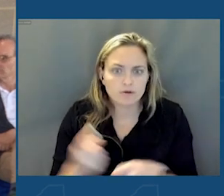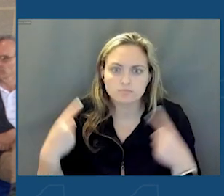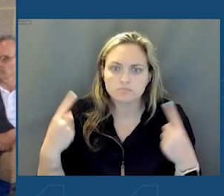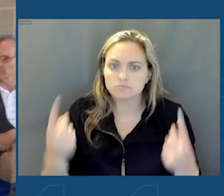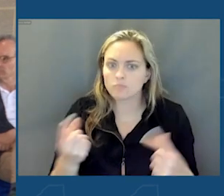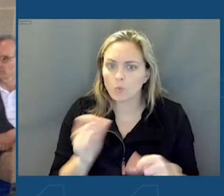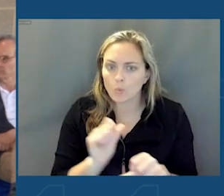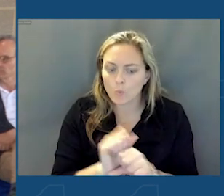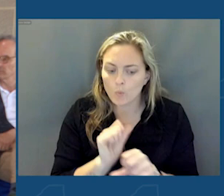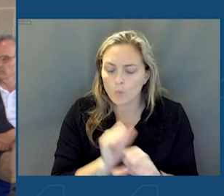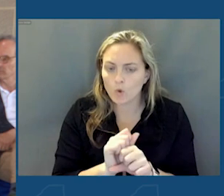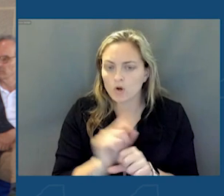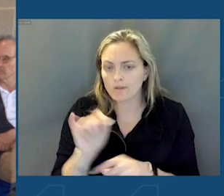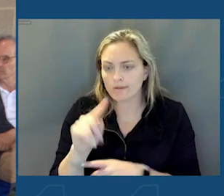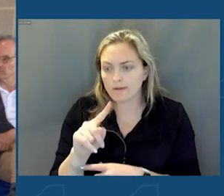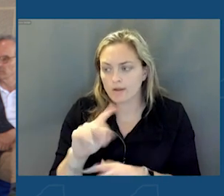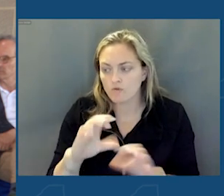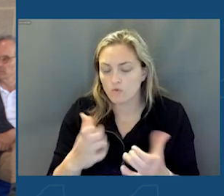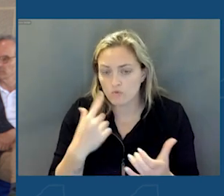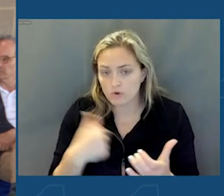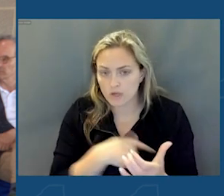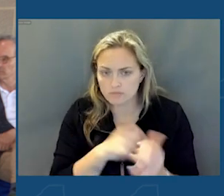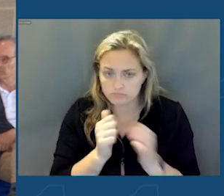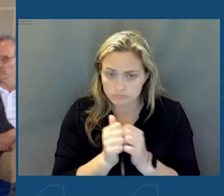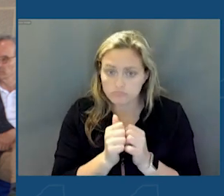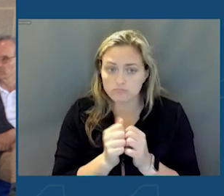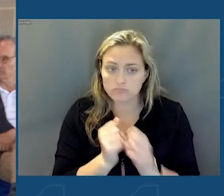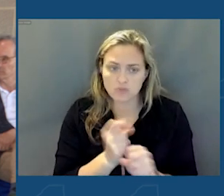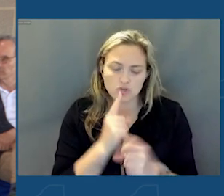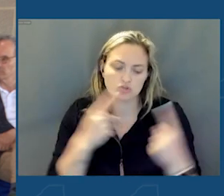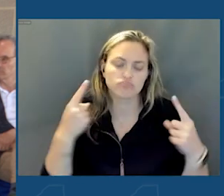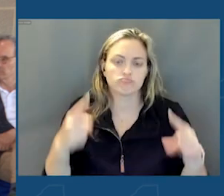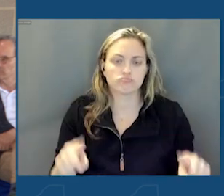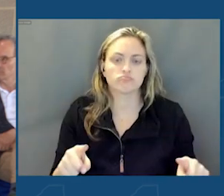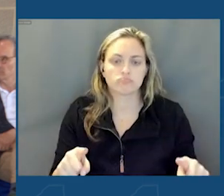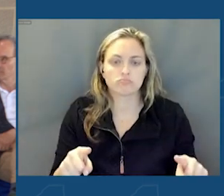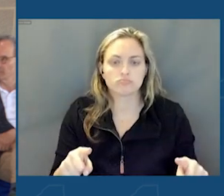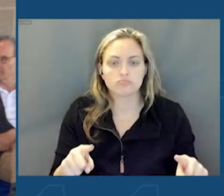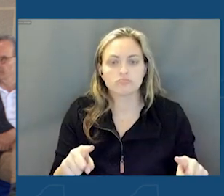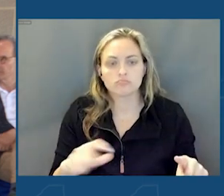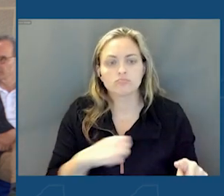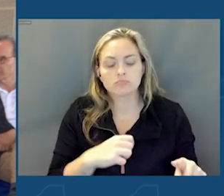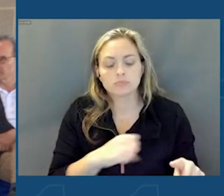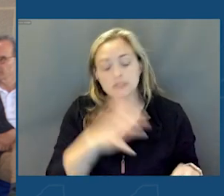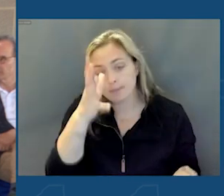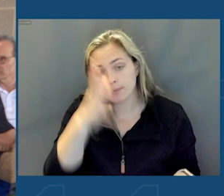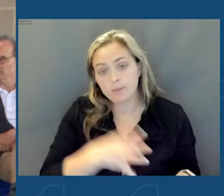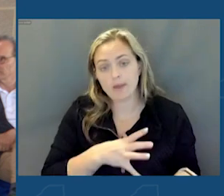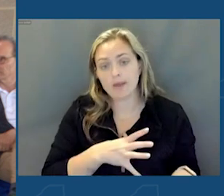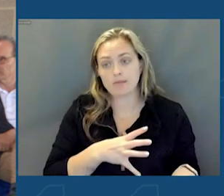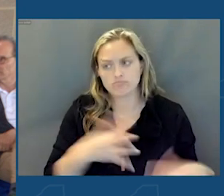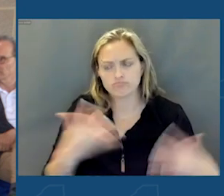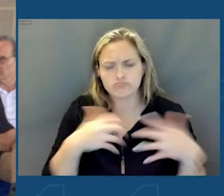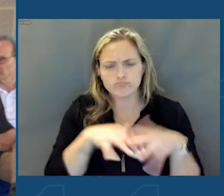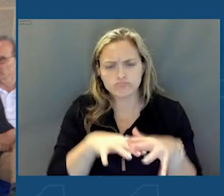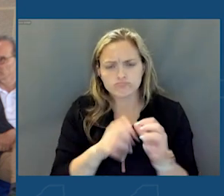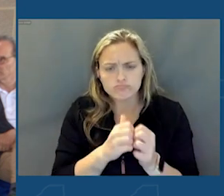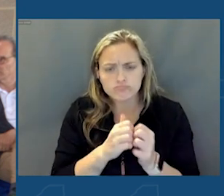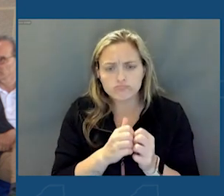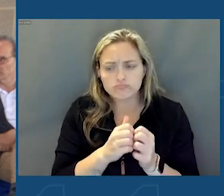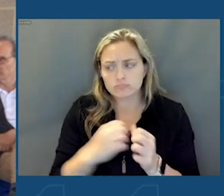on a task force for us together to make this happen. We had assemblymen in a bipartisan way, Assemblyman Kolb,